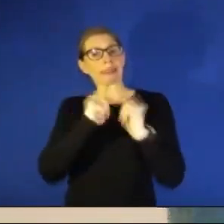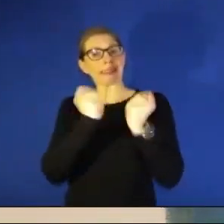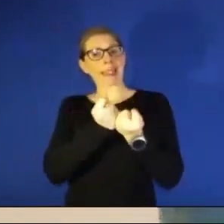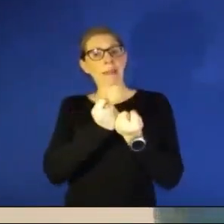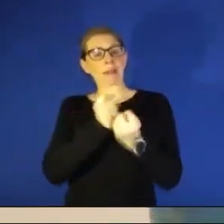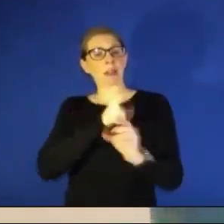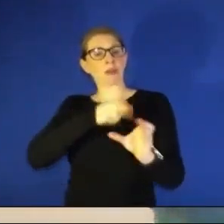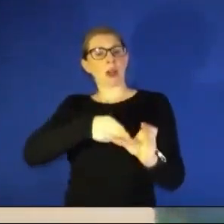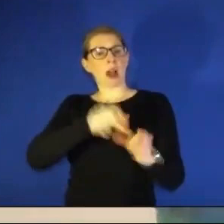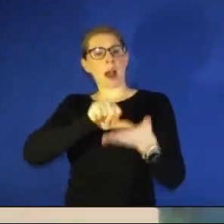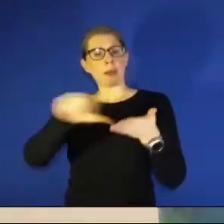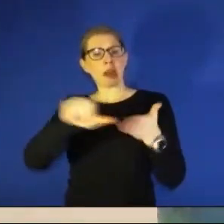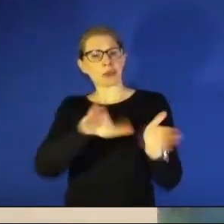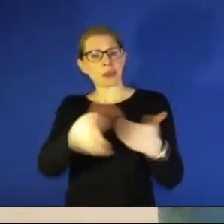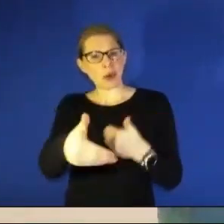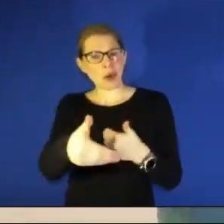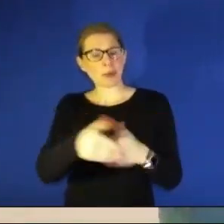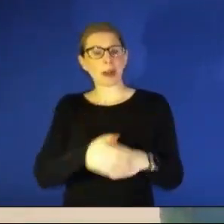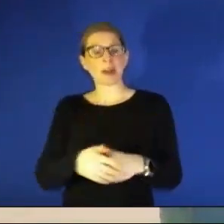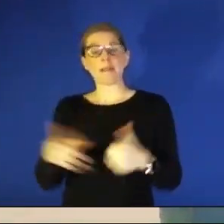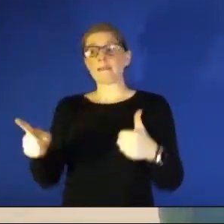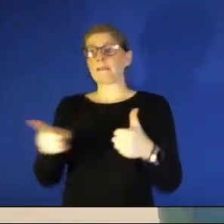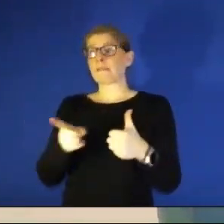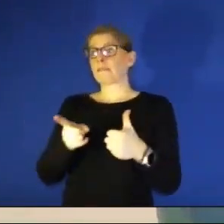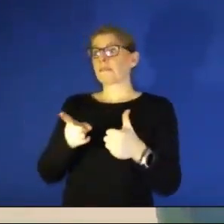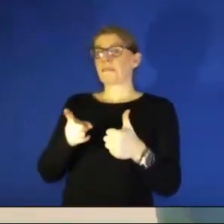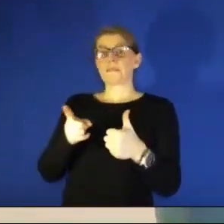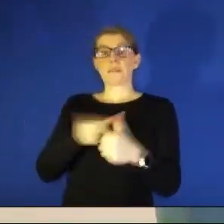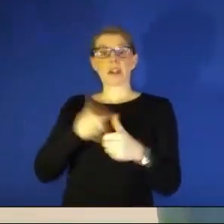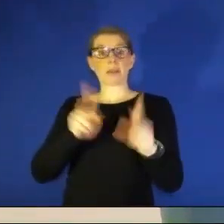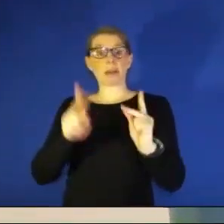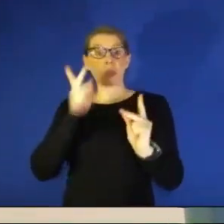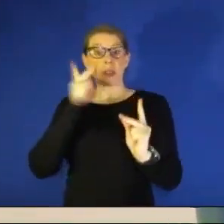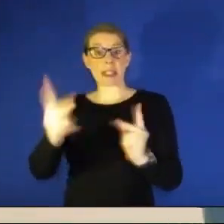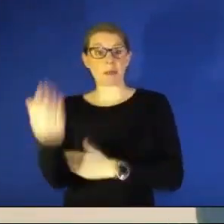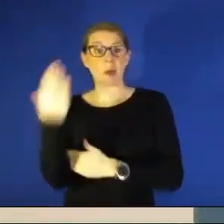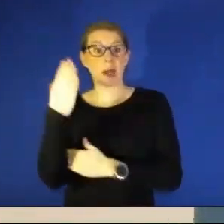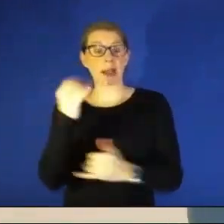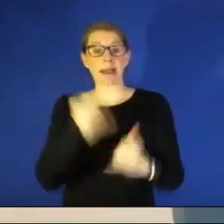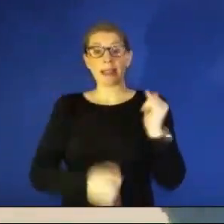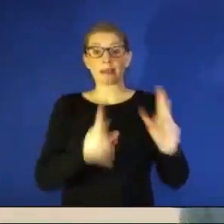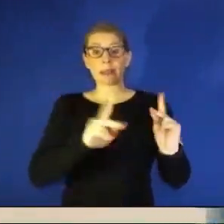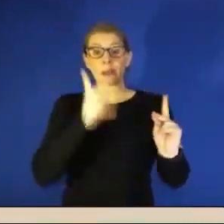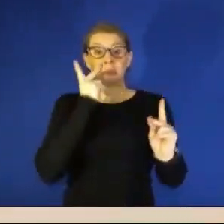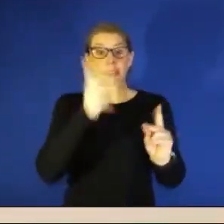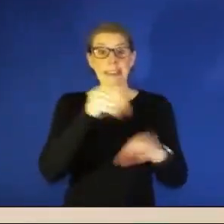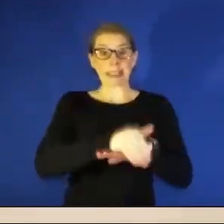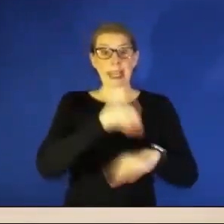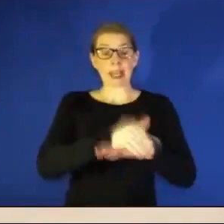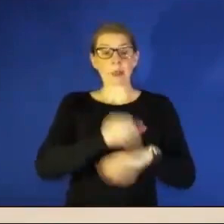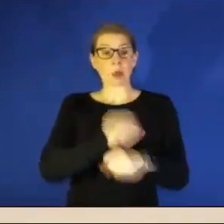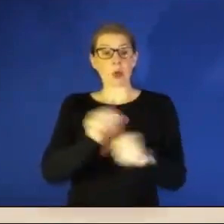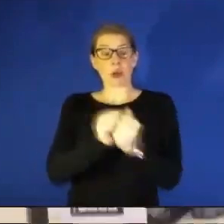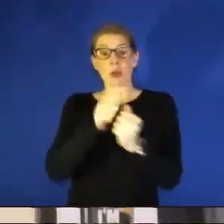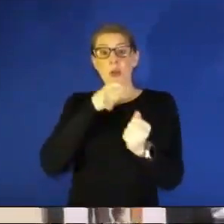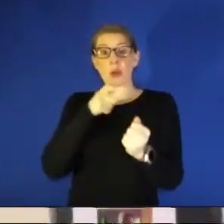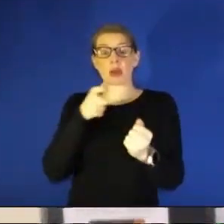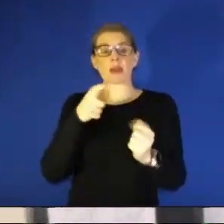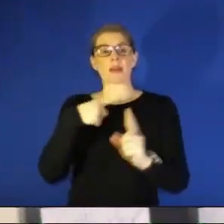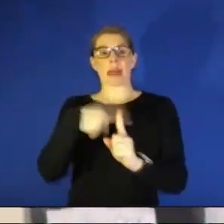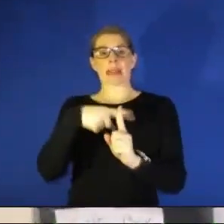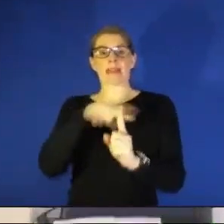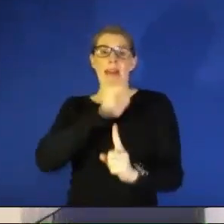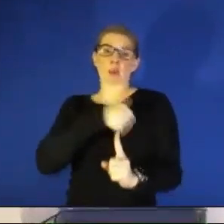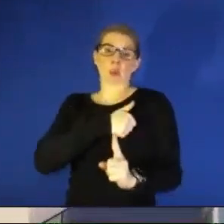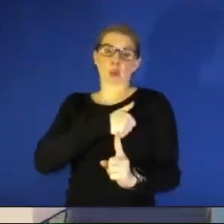room, the people you see first thing in the morning, last people you see at night, what kind of person do you want to work with? Just a positive attitude, having a